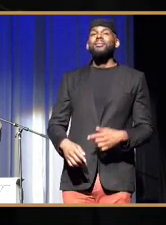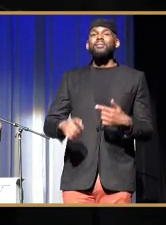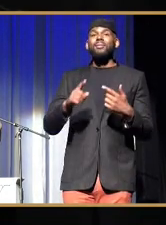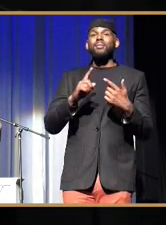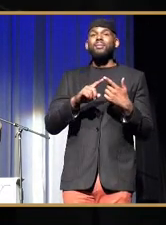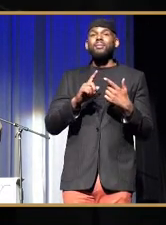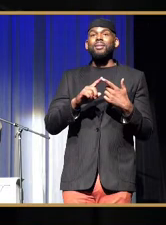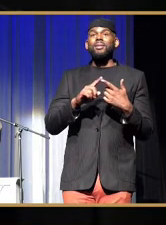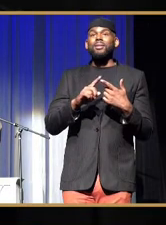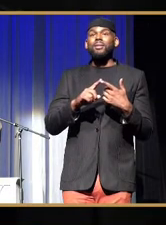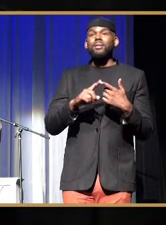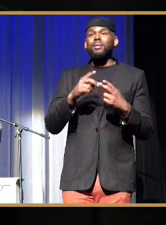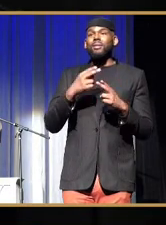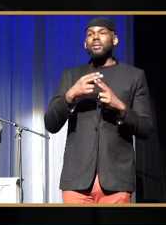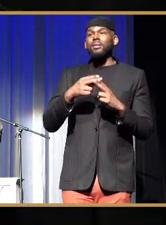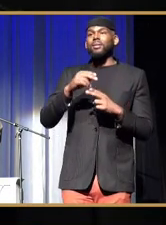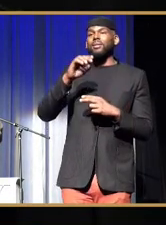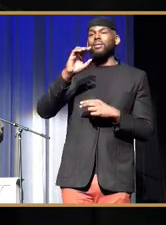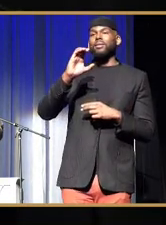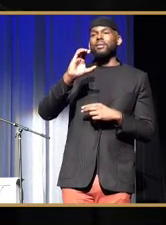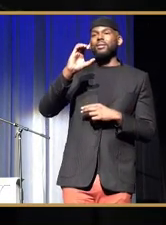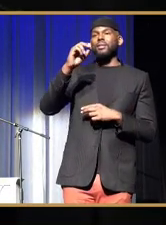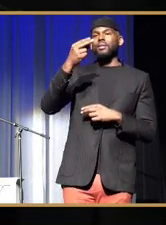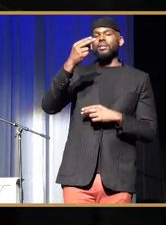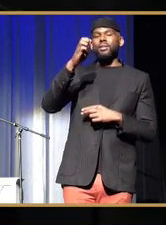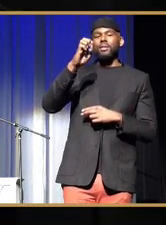Go Danny Go by Chelsea Ramirez.